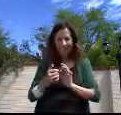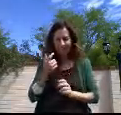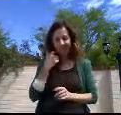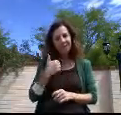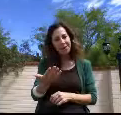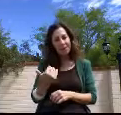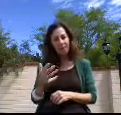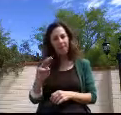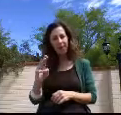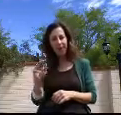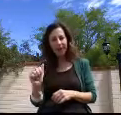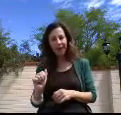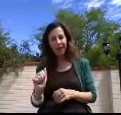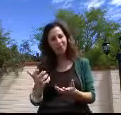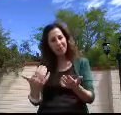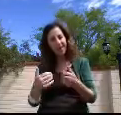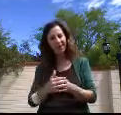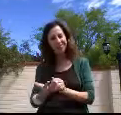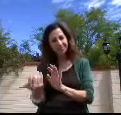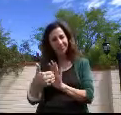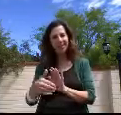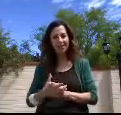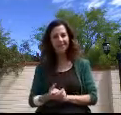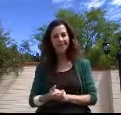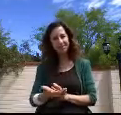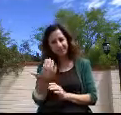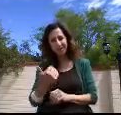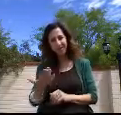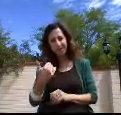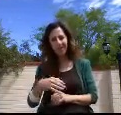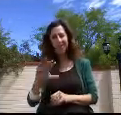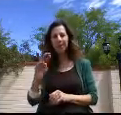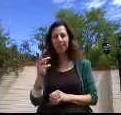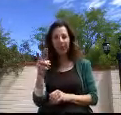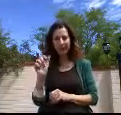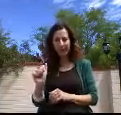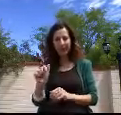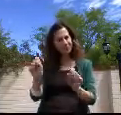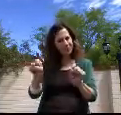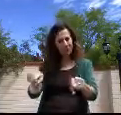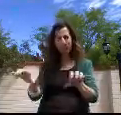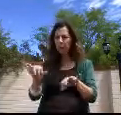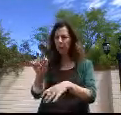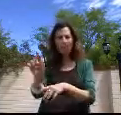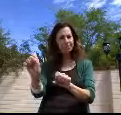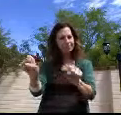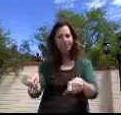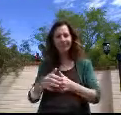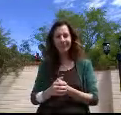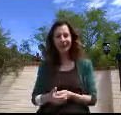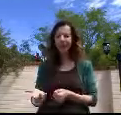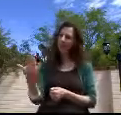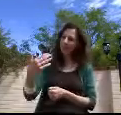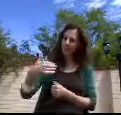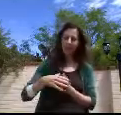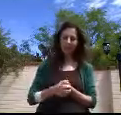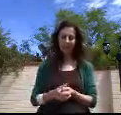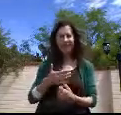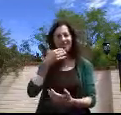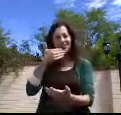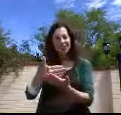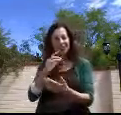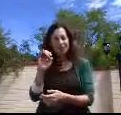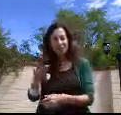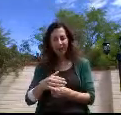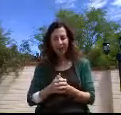on. Come on, Mocha. Come on. Let's go again. Come on. Come on, Mocha. Come on. You can do it, Mocha. You can do it. Let's go.